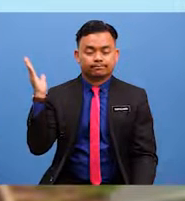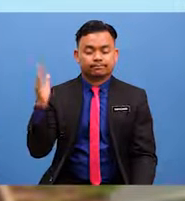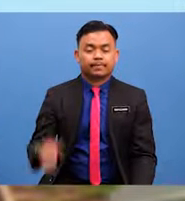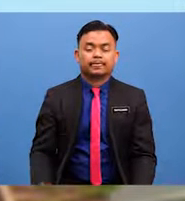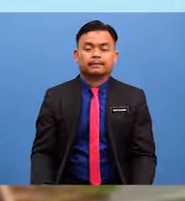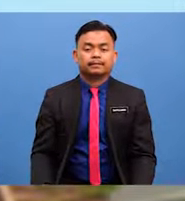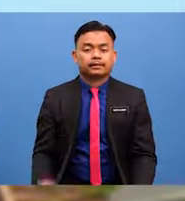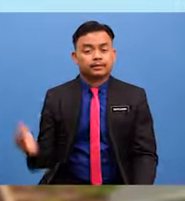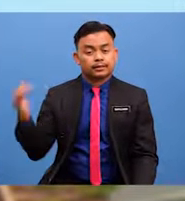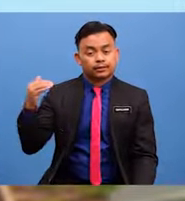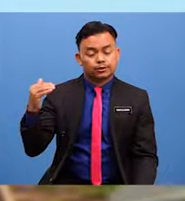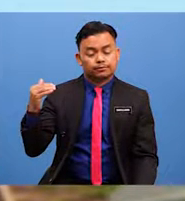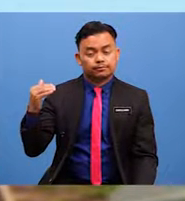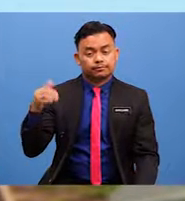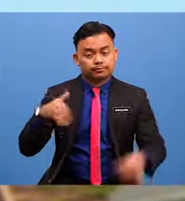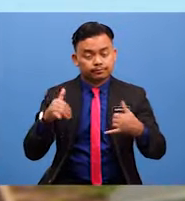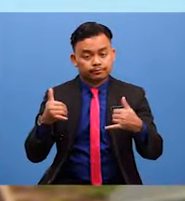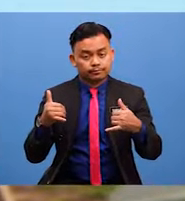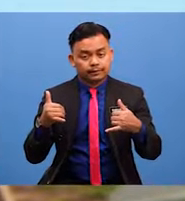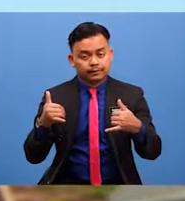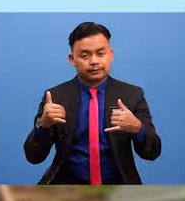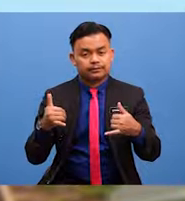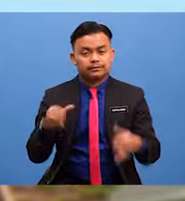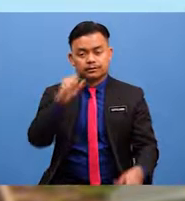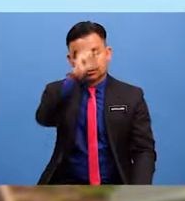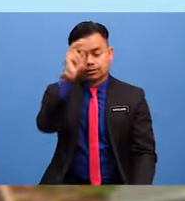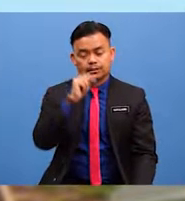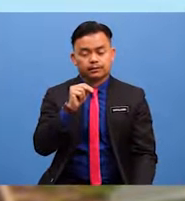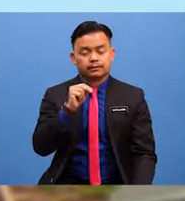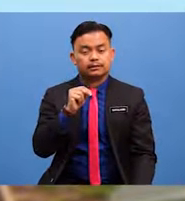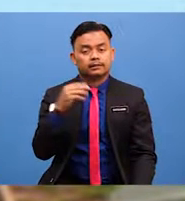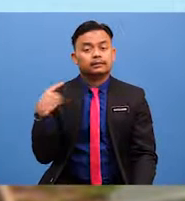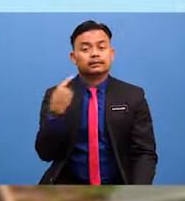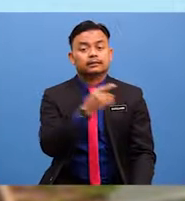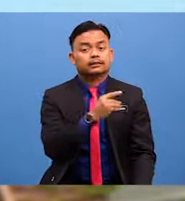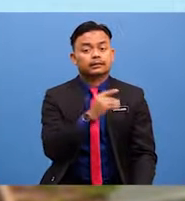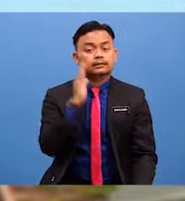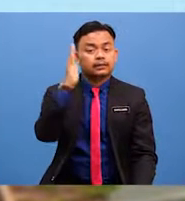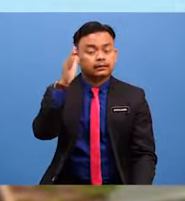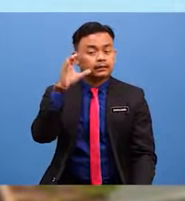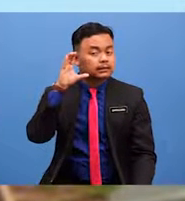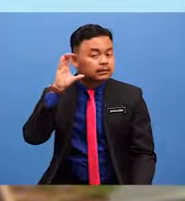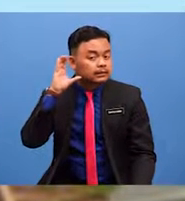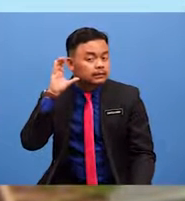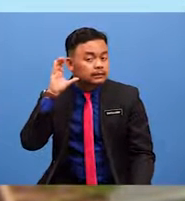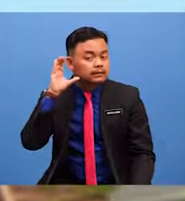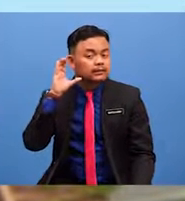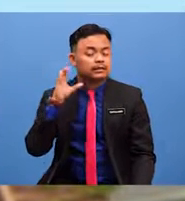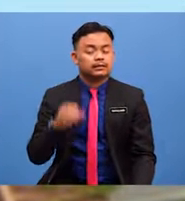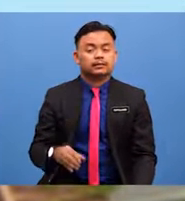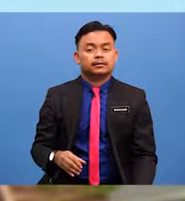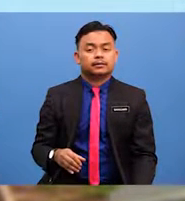Let's play a guessing game. You are going to listen to some sounds made by animals which